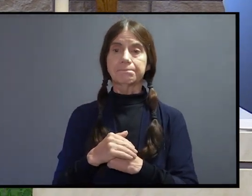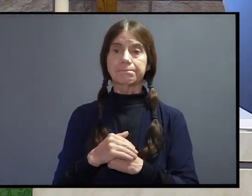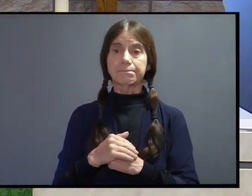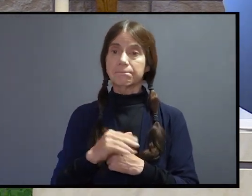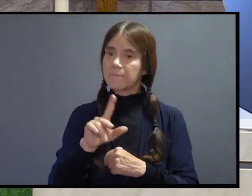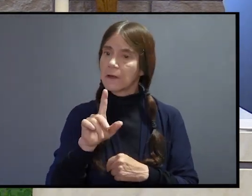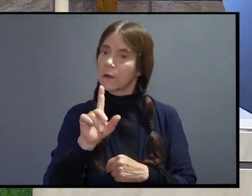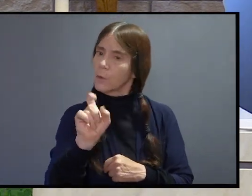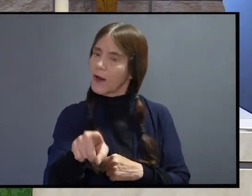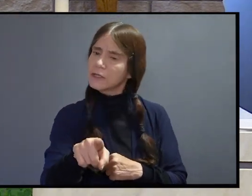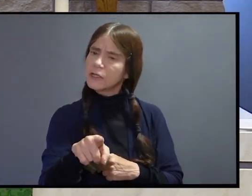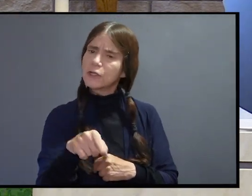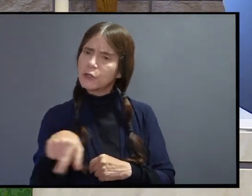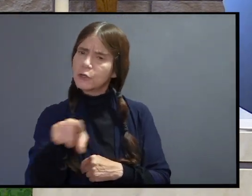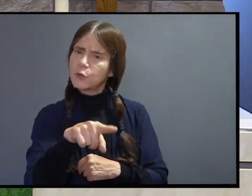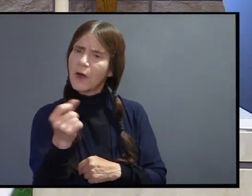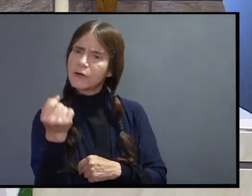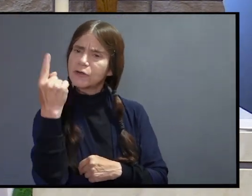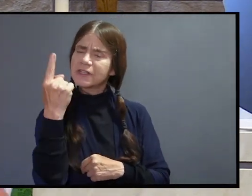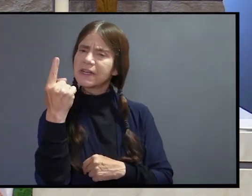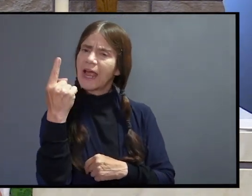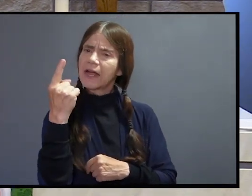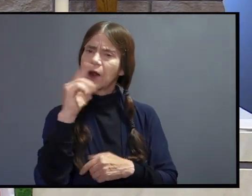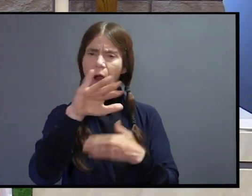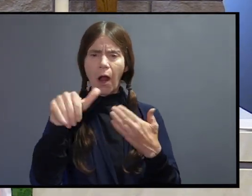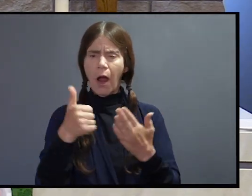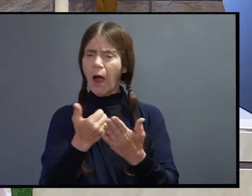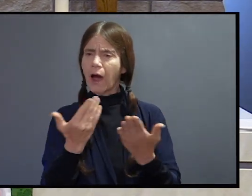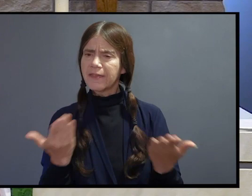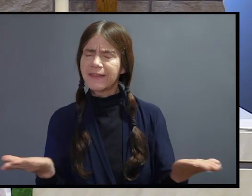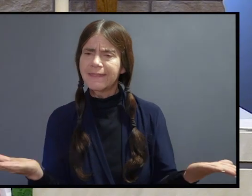Have you understood all these things?